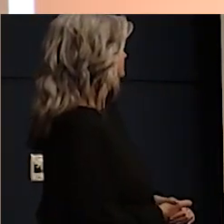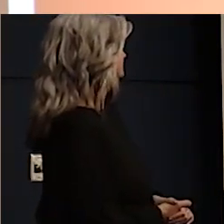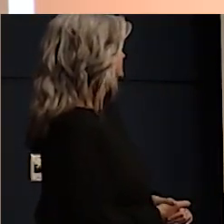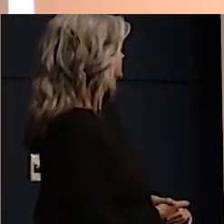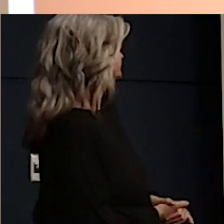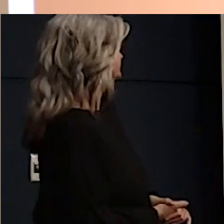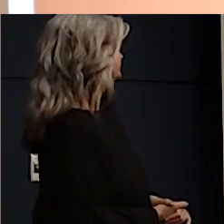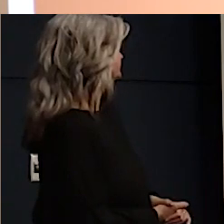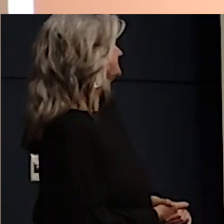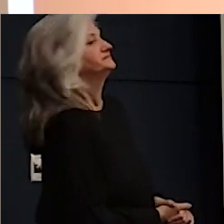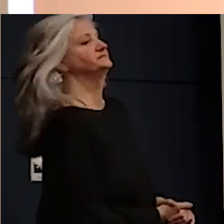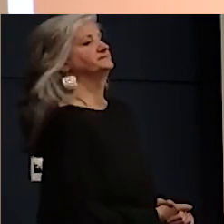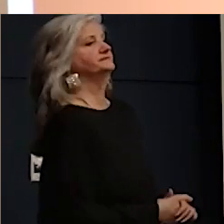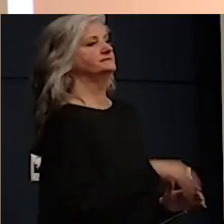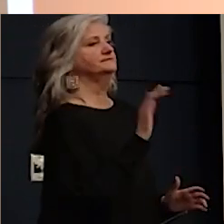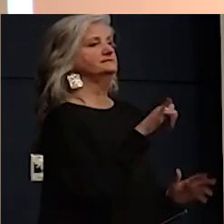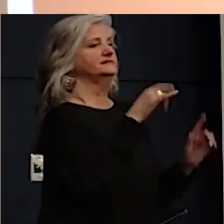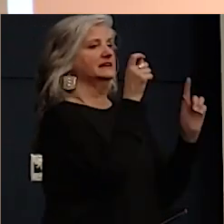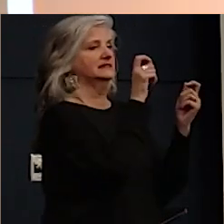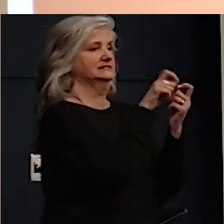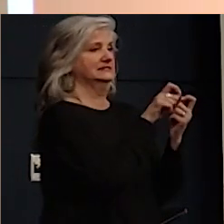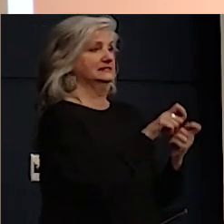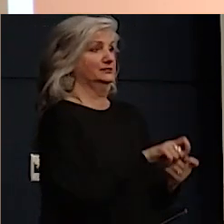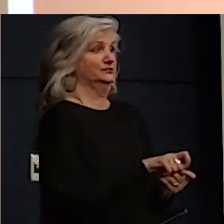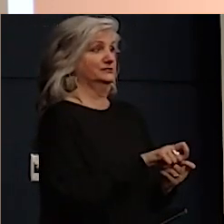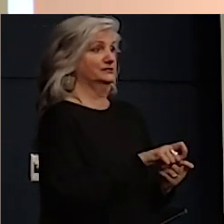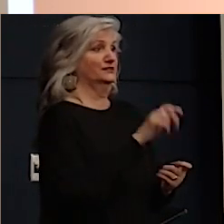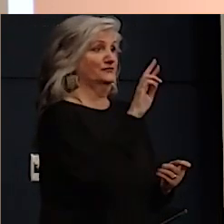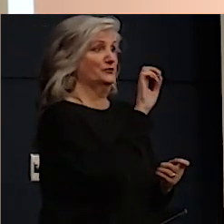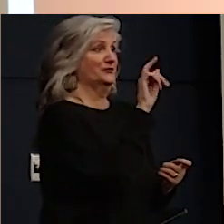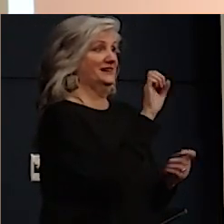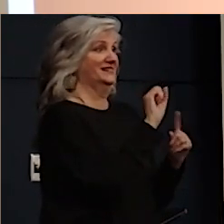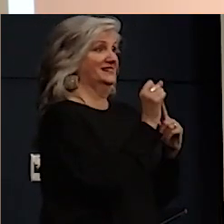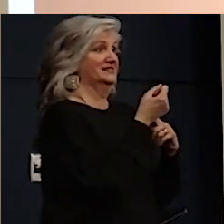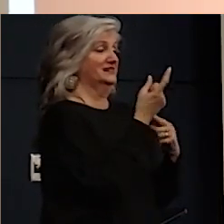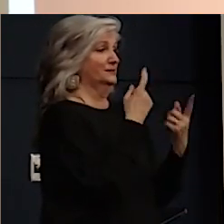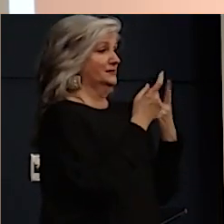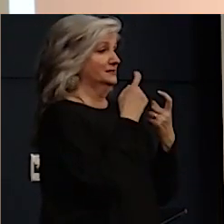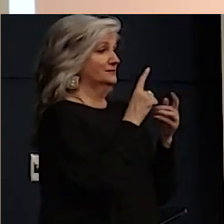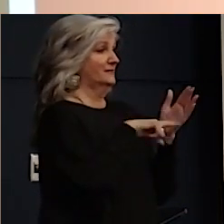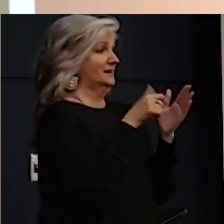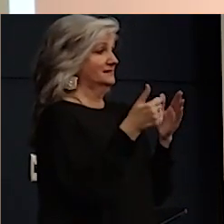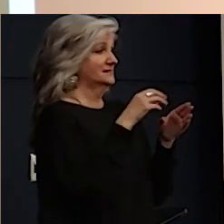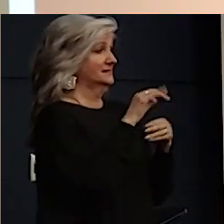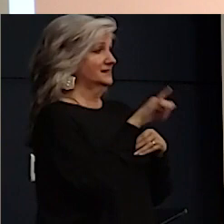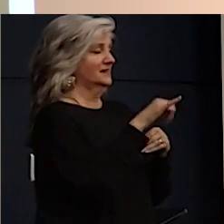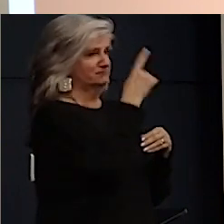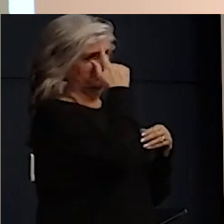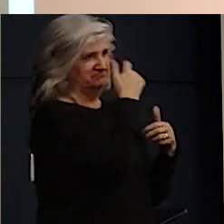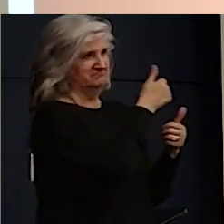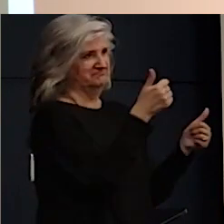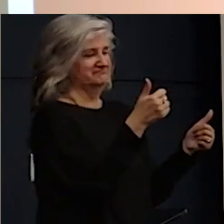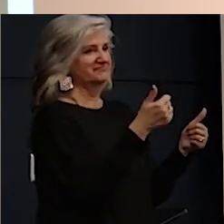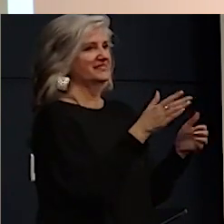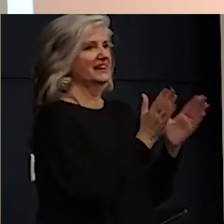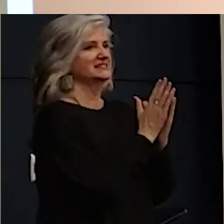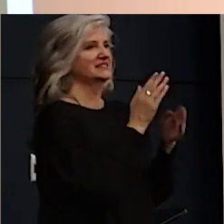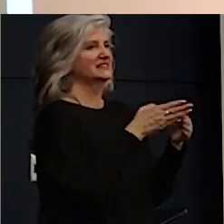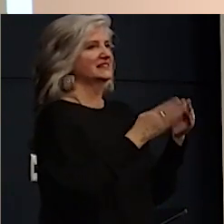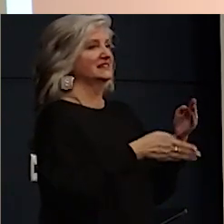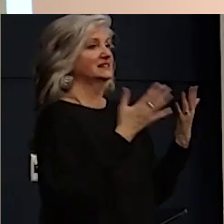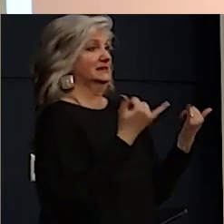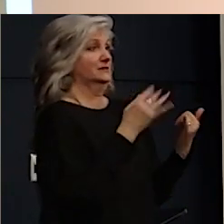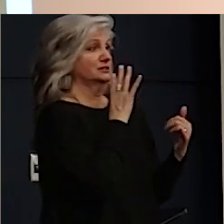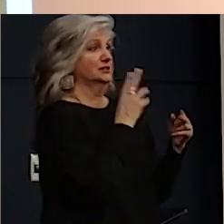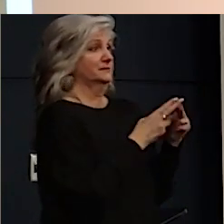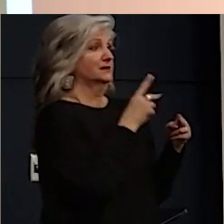Okay, so that's some of the details of the rate case. And if you have questions about what else is in there, feel free to ask it at the end. I do want to pivot now to talk